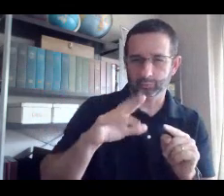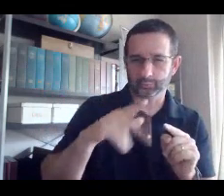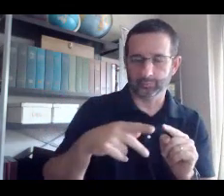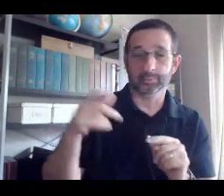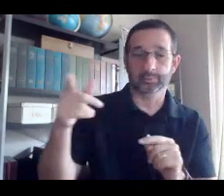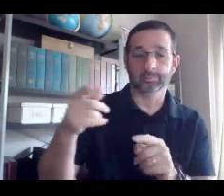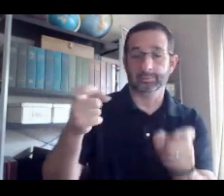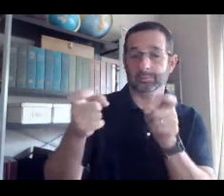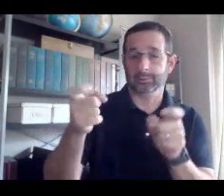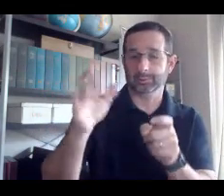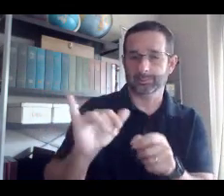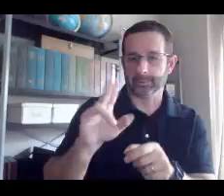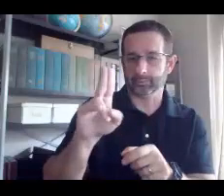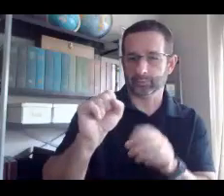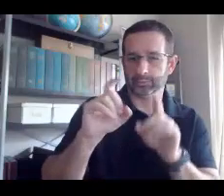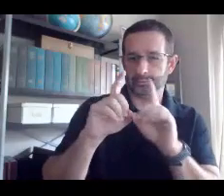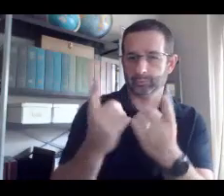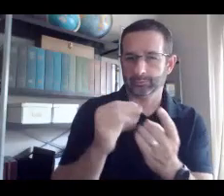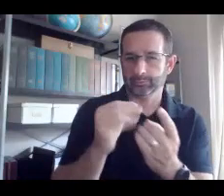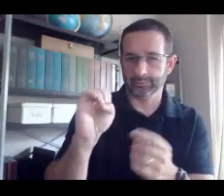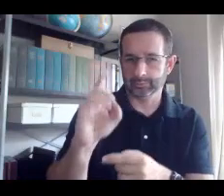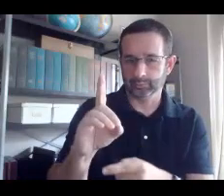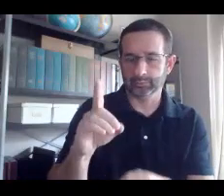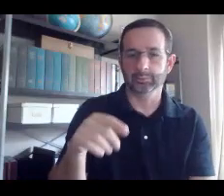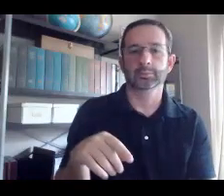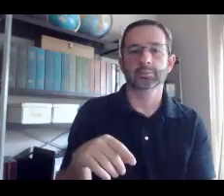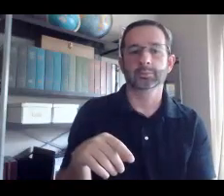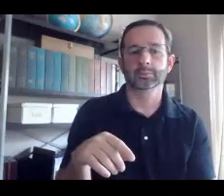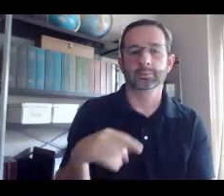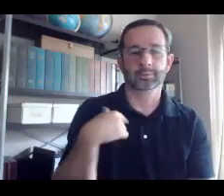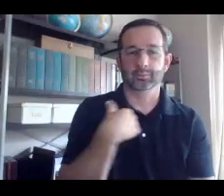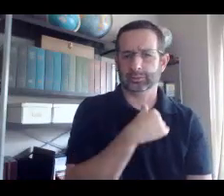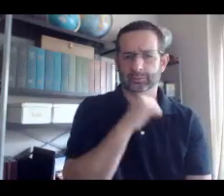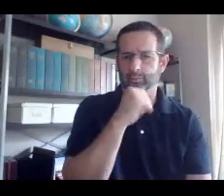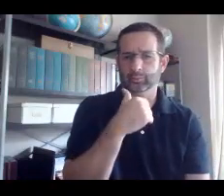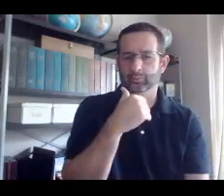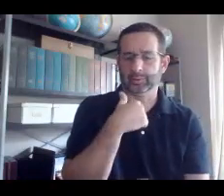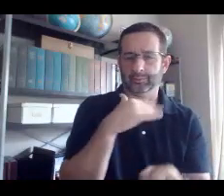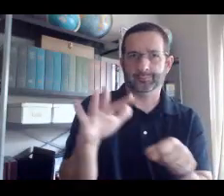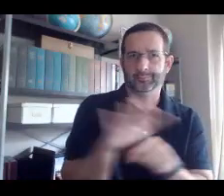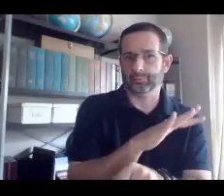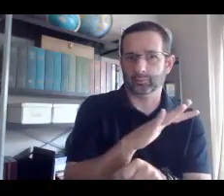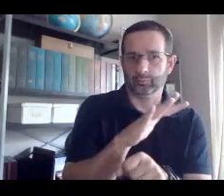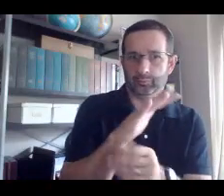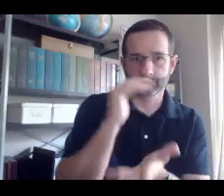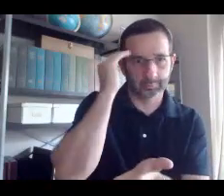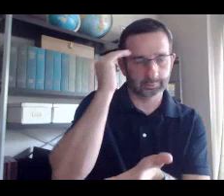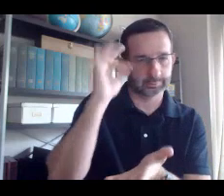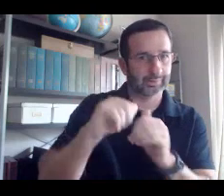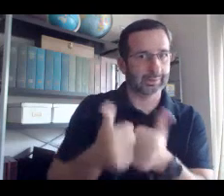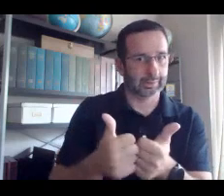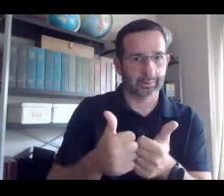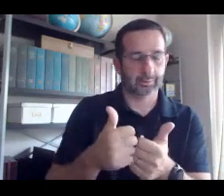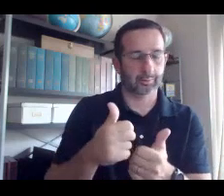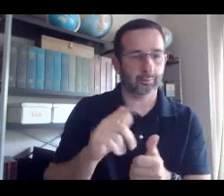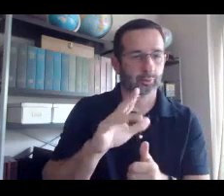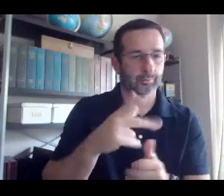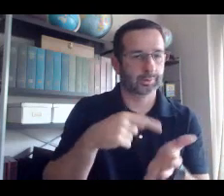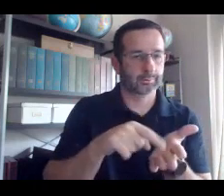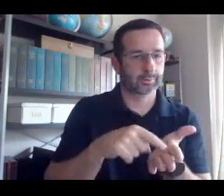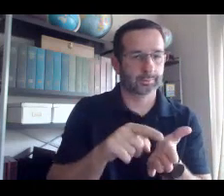separate program from the LRP, and that is handled by the U.S. Department of Education. We are separate